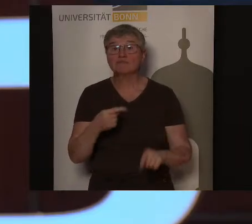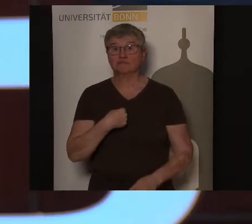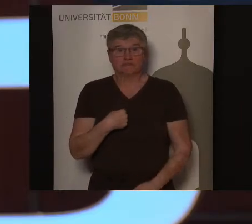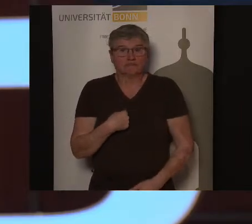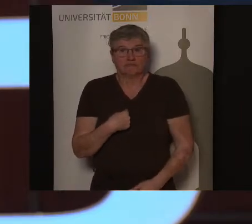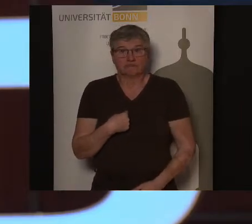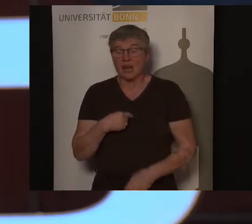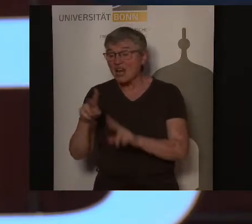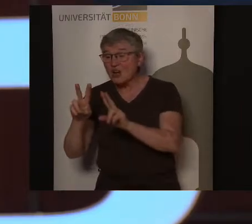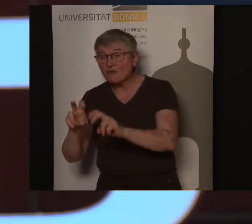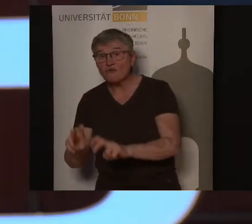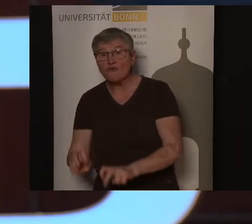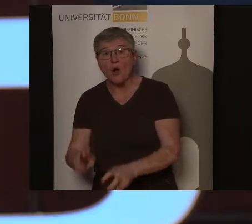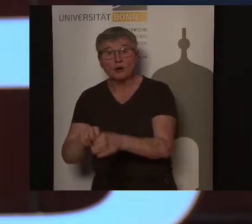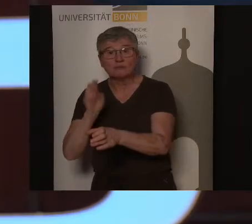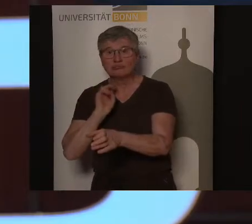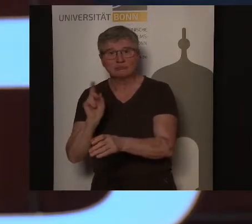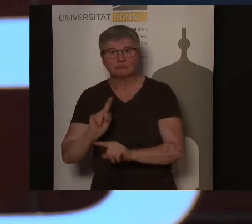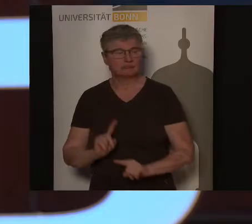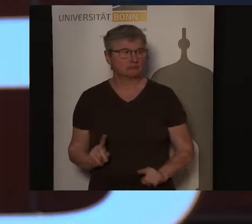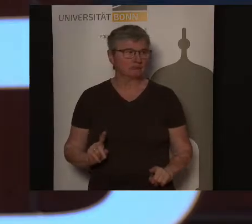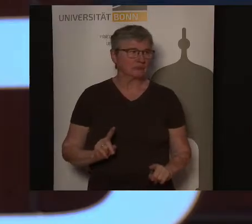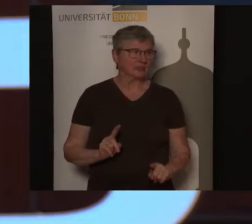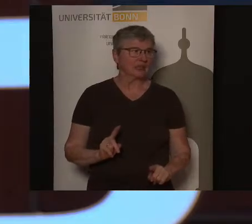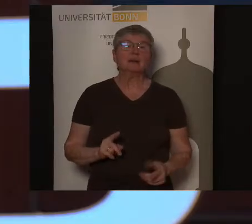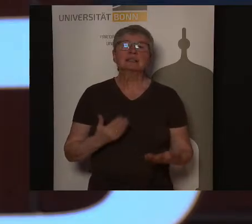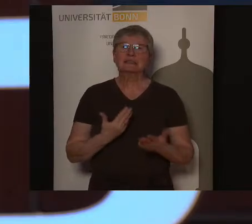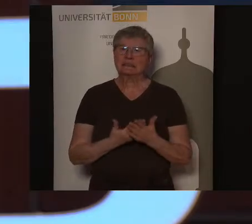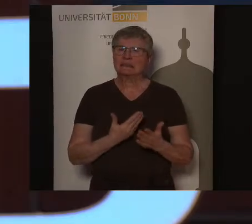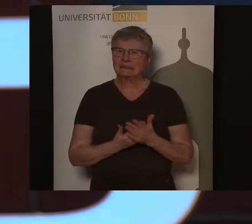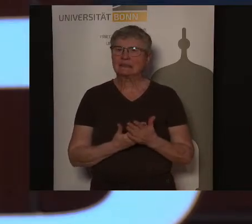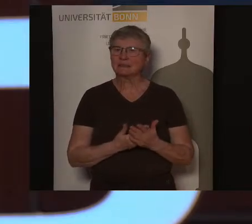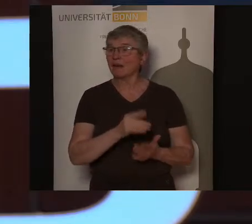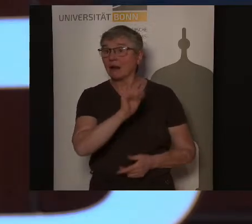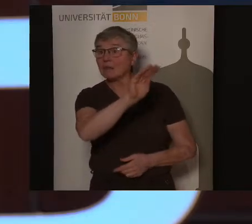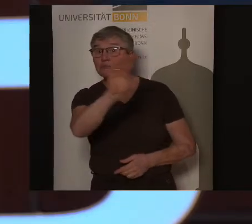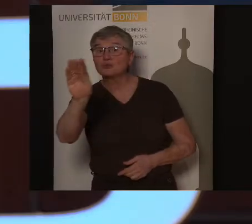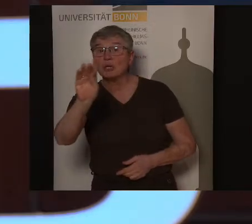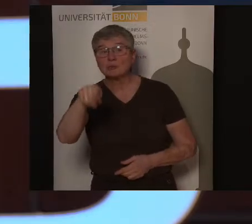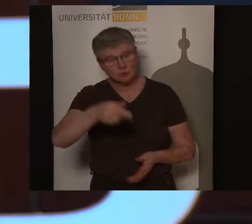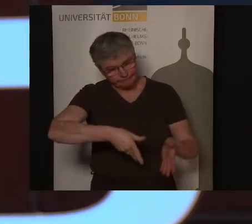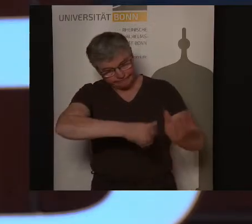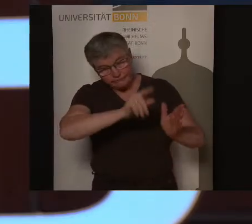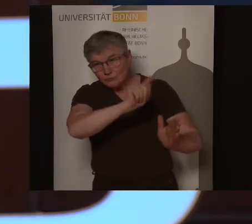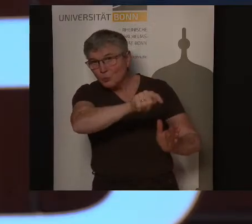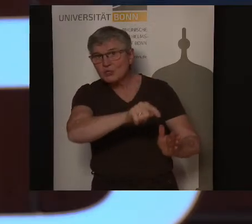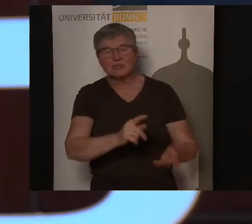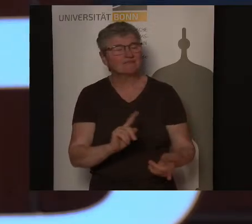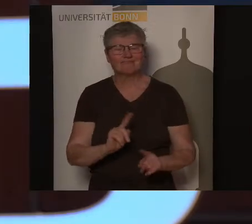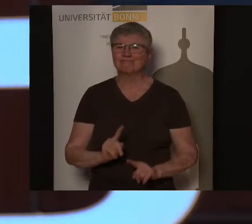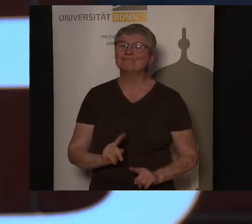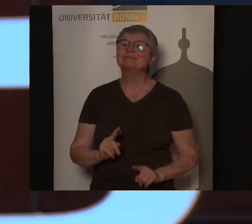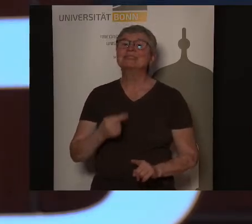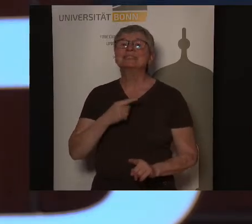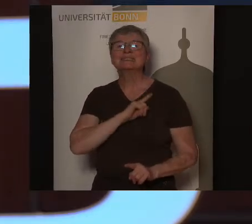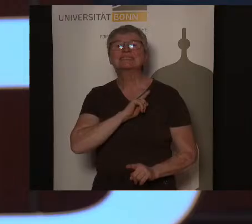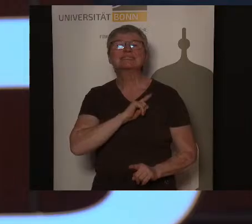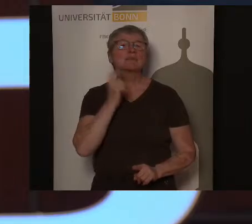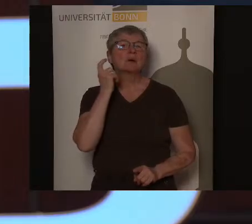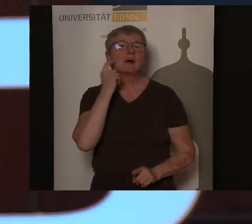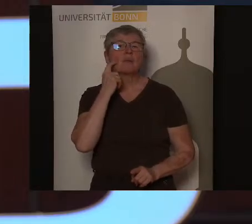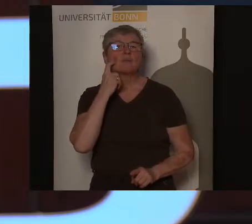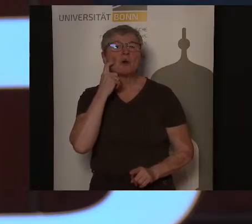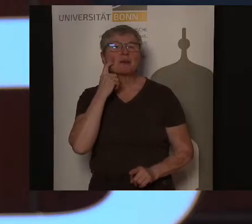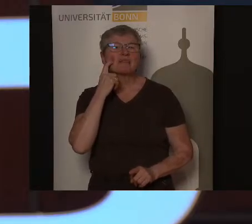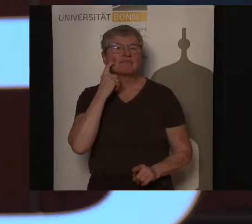university development, which doesn't mean that I'm telling all of the deans, all of